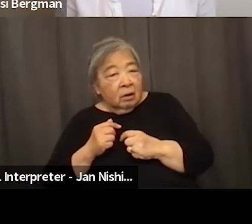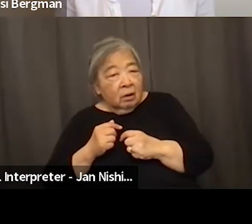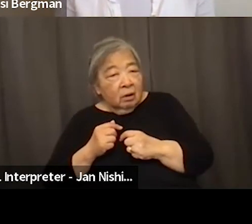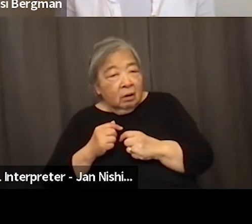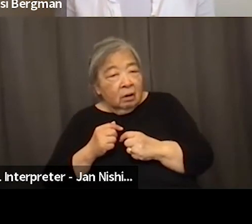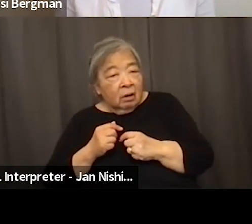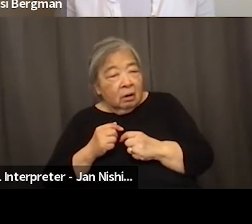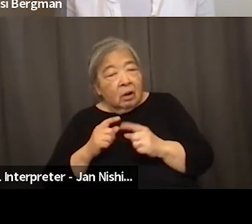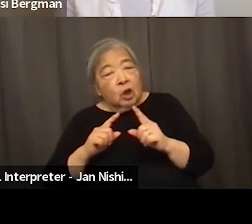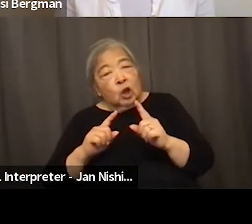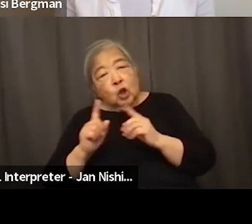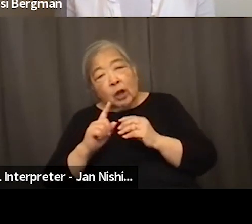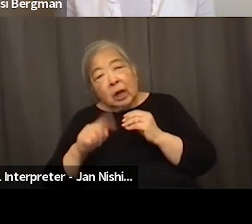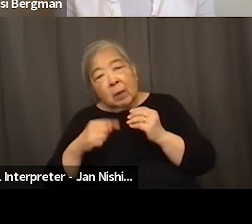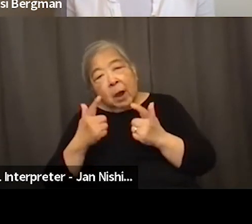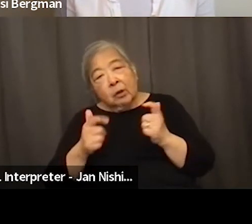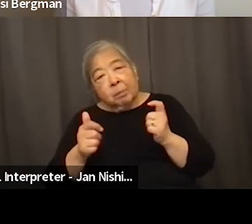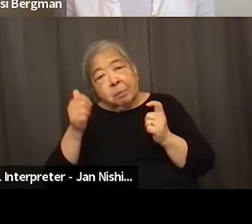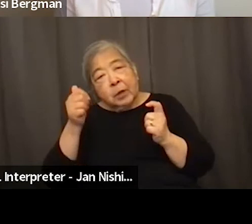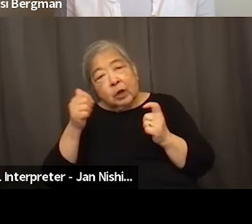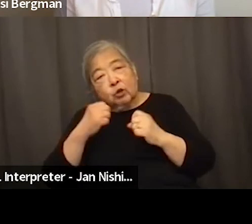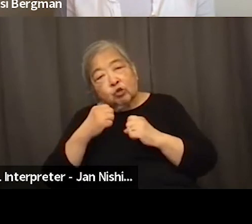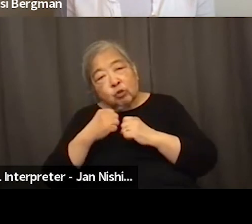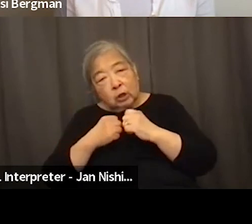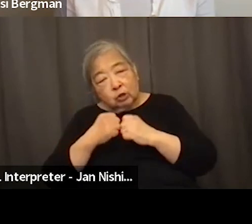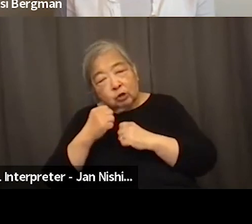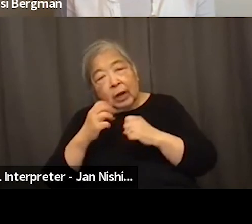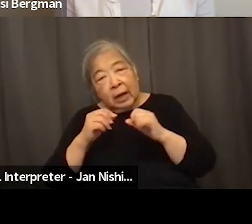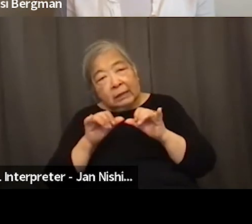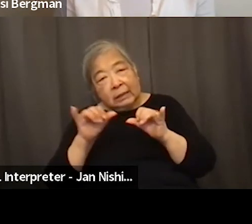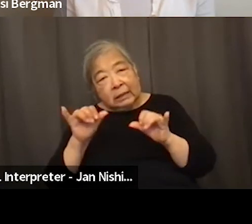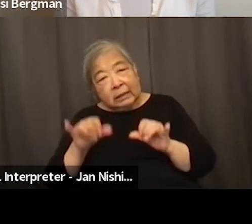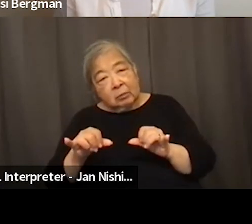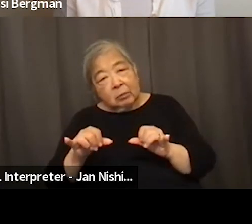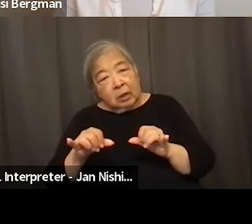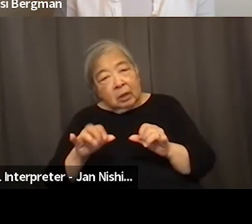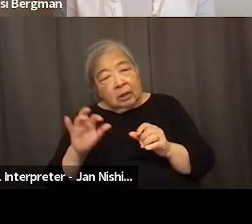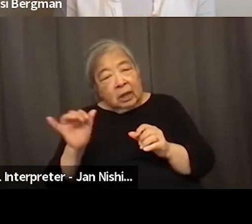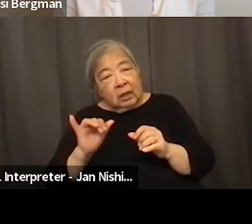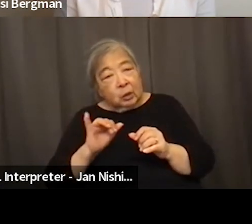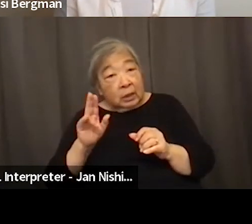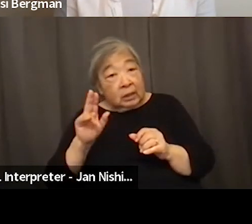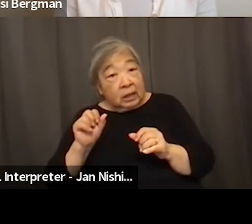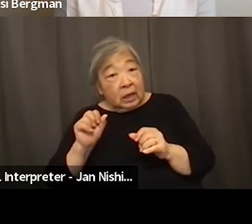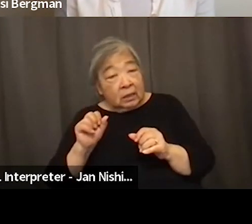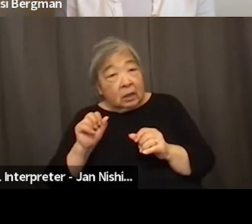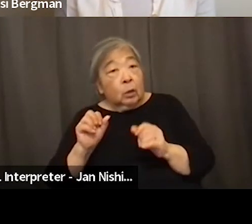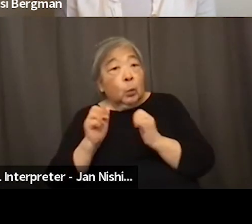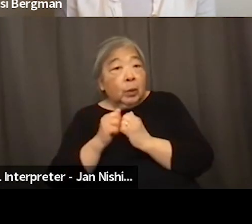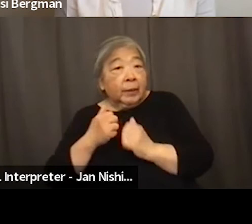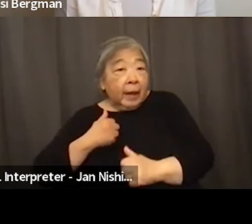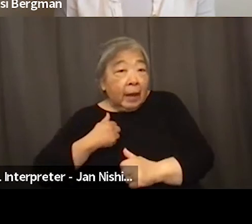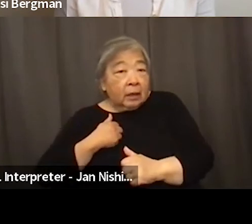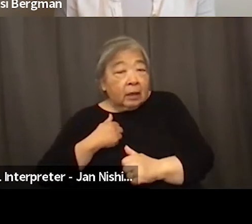Like talking about this bigger structure and system, as you see, like the United States, like in cahoots with Canada and